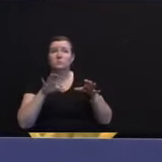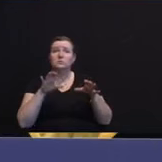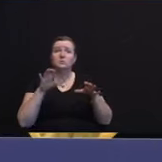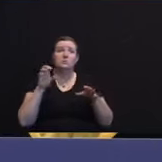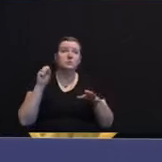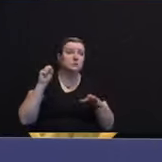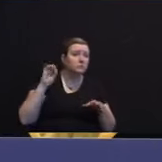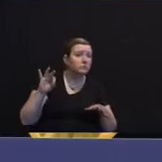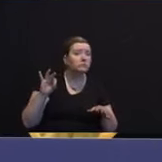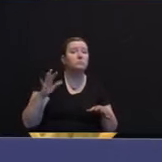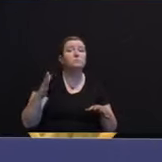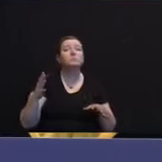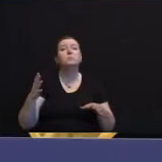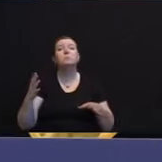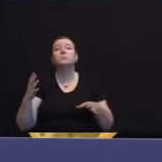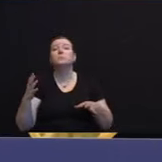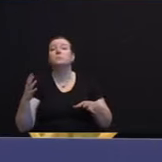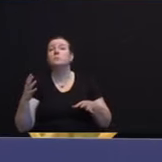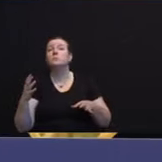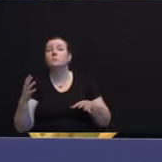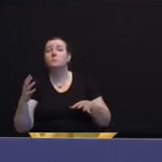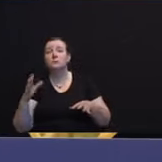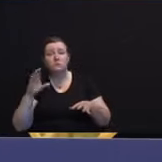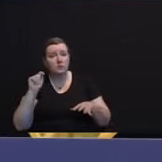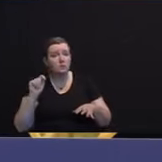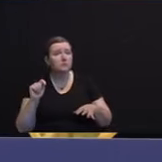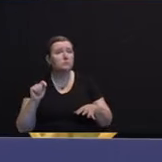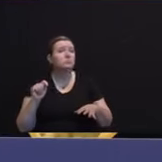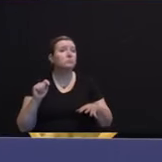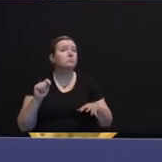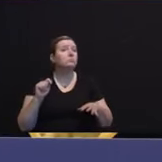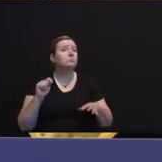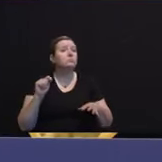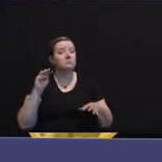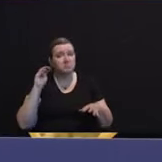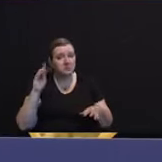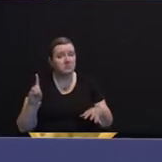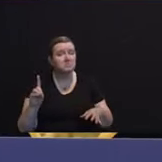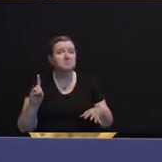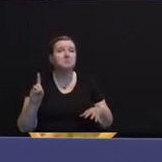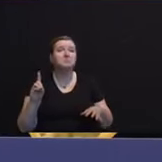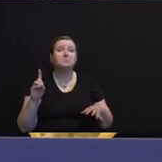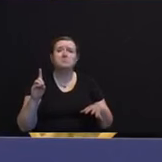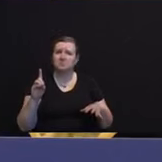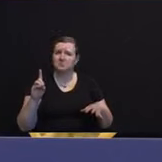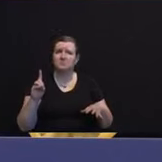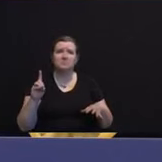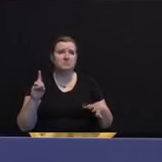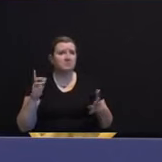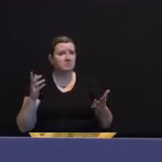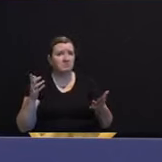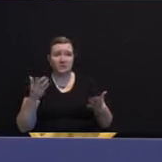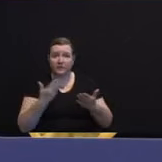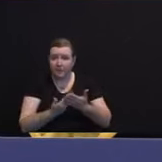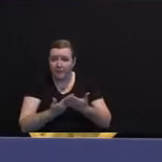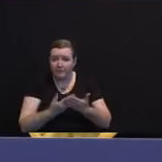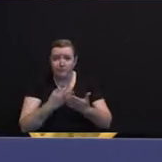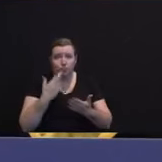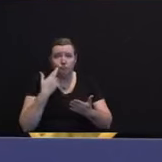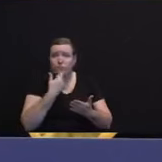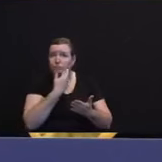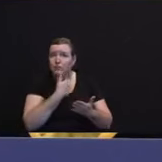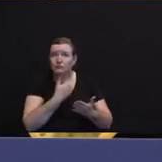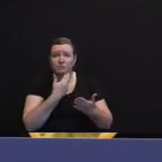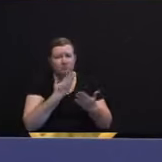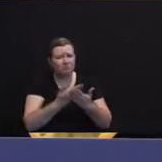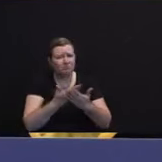it. The fact of the matter is, restaurants, there's evidence all over the